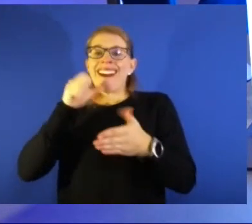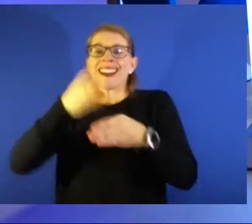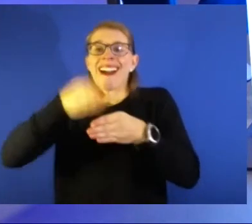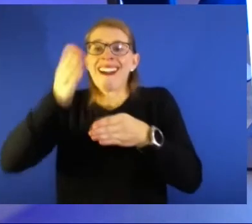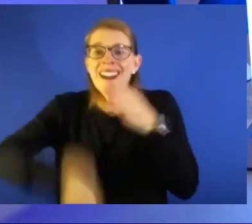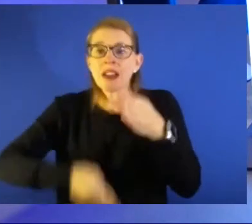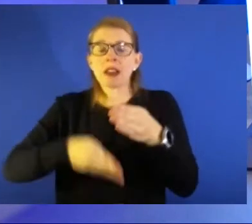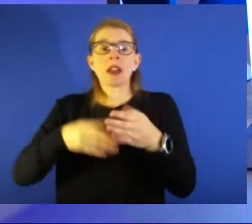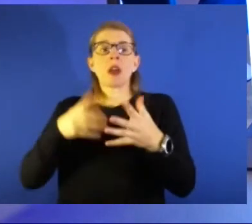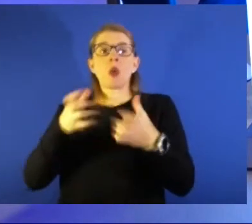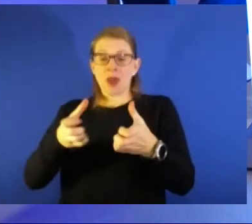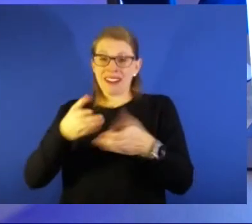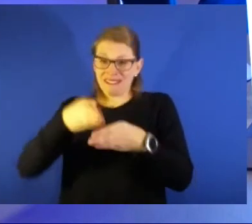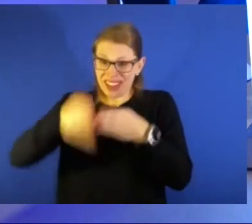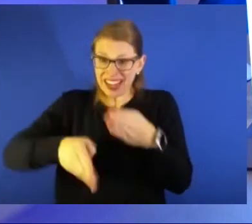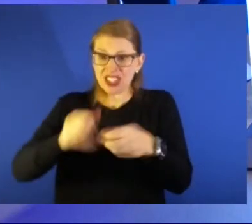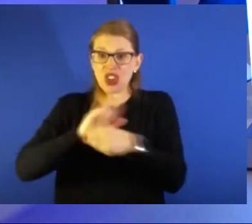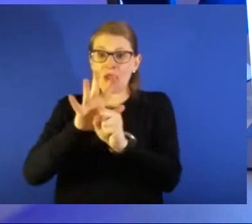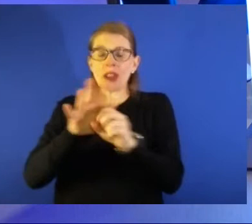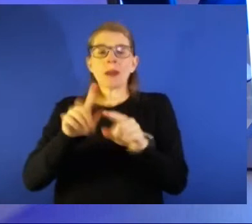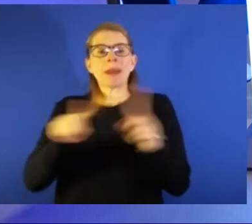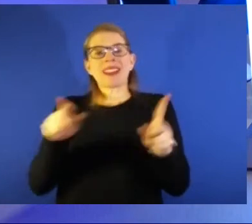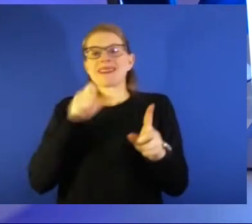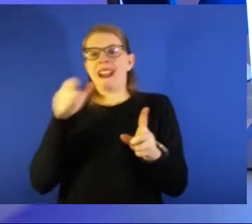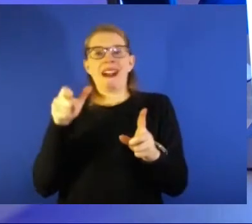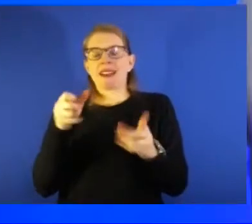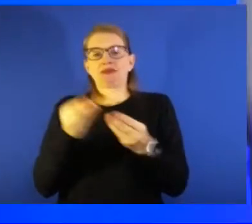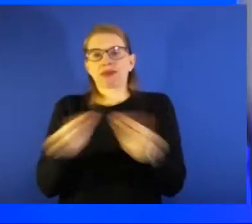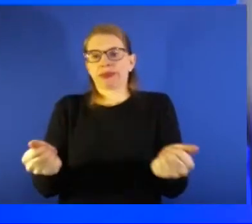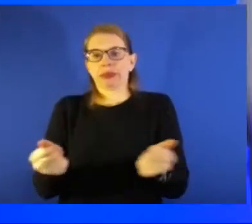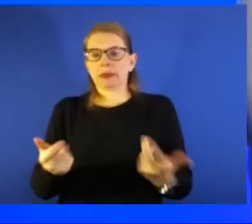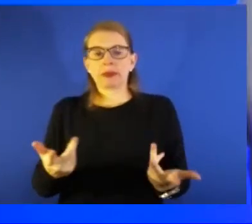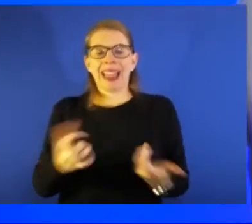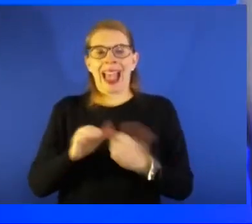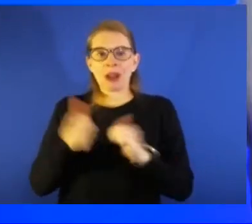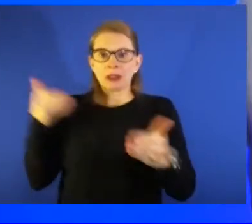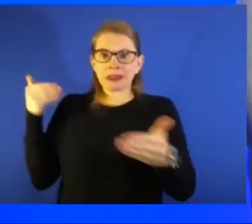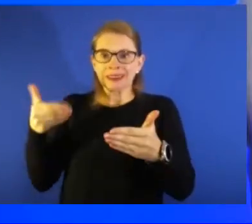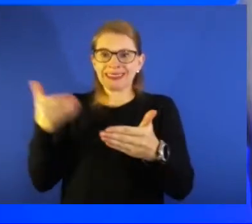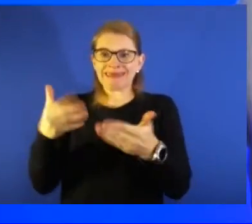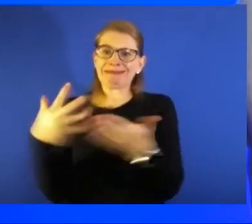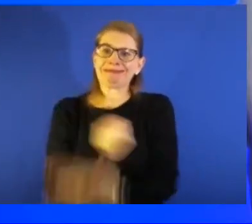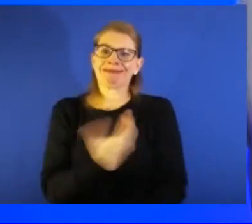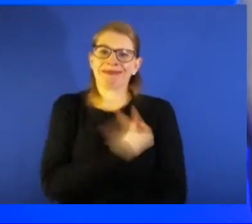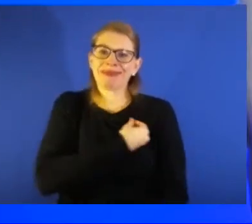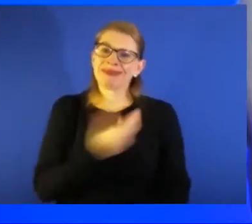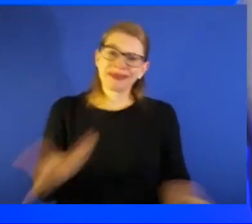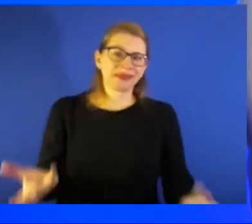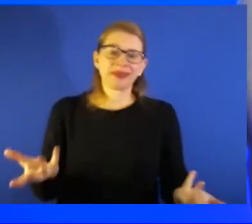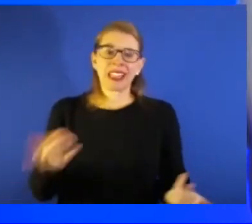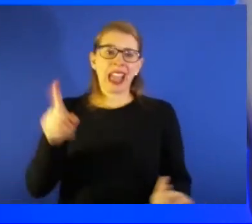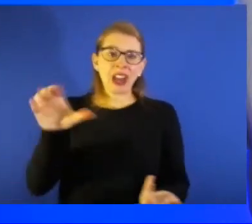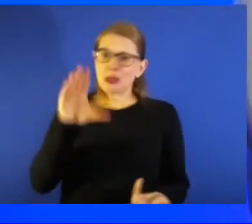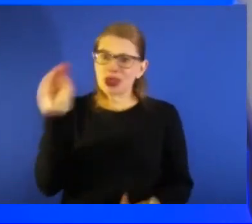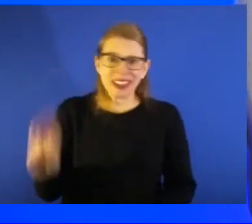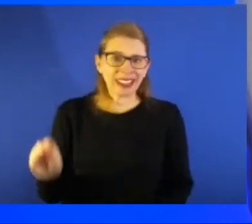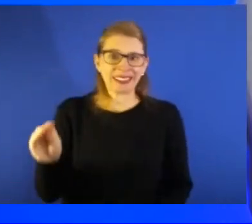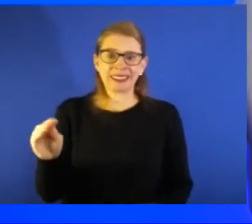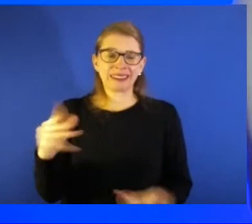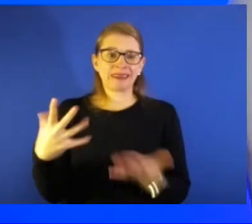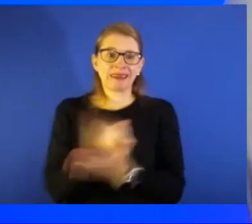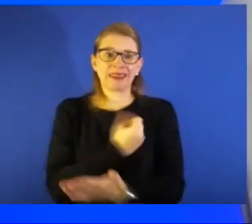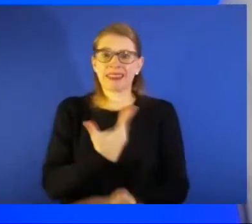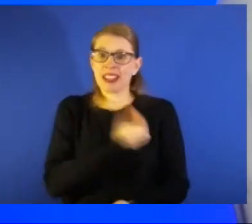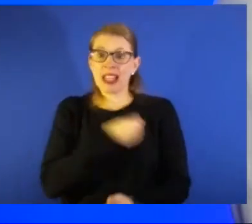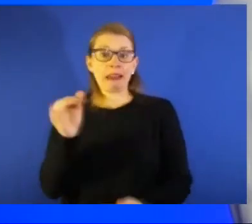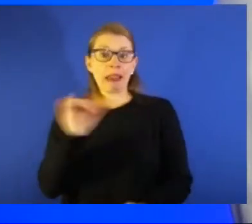want to be there, but we're not. But how do we get there? Get vaccinated. Yeah. I mean, just 100% get vaccinated. I understand, like John